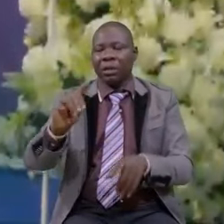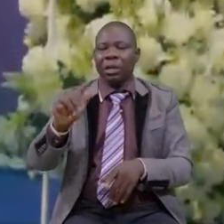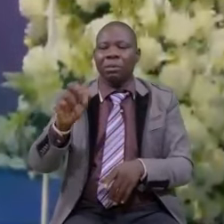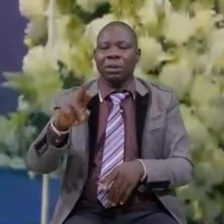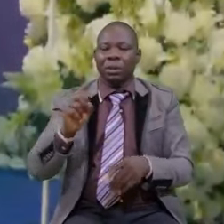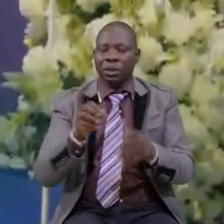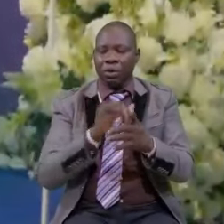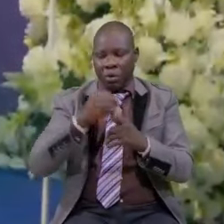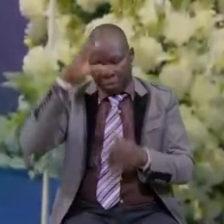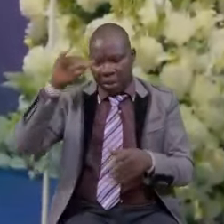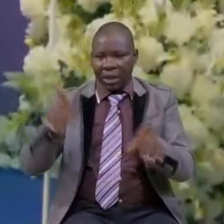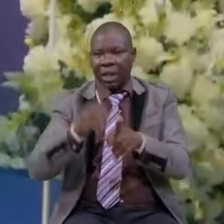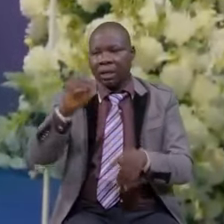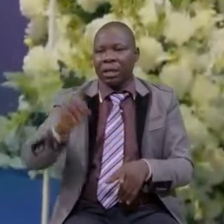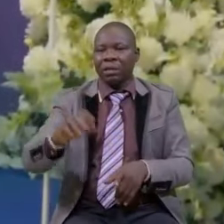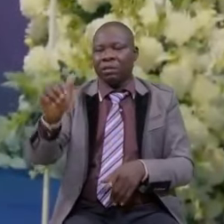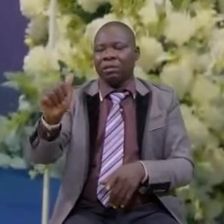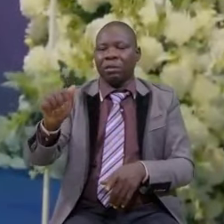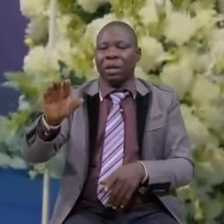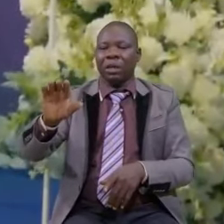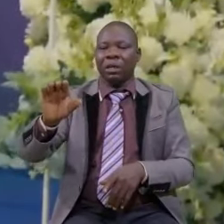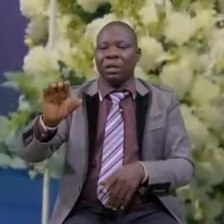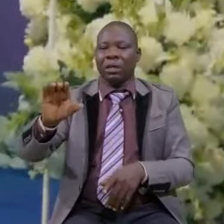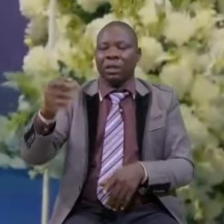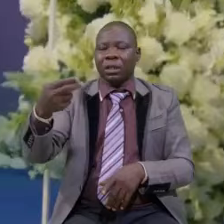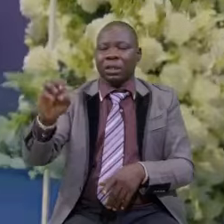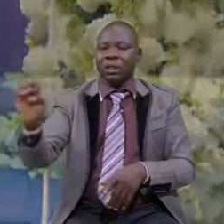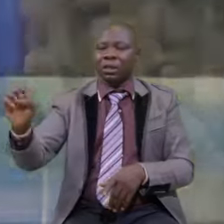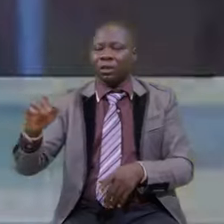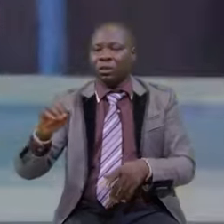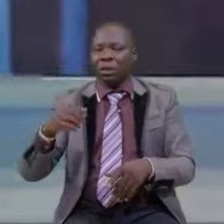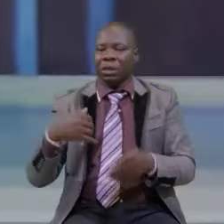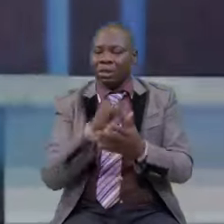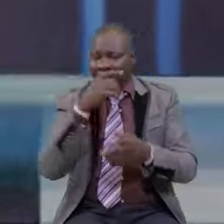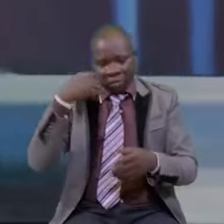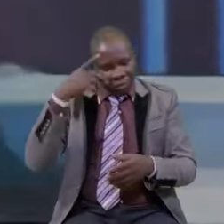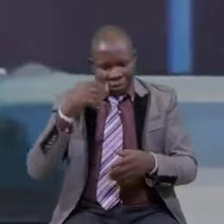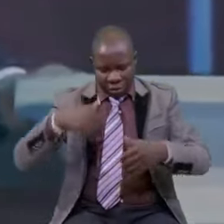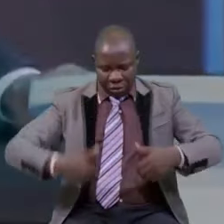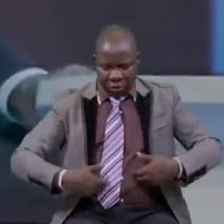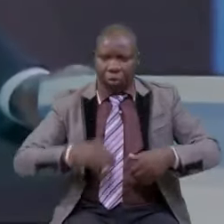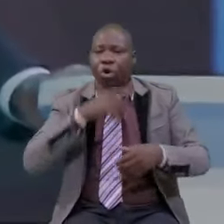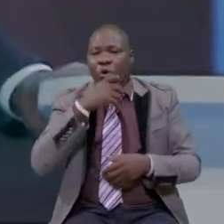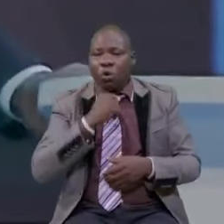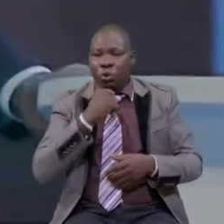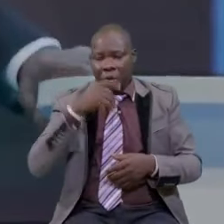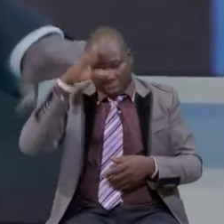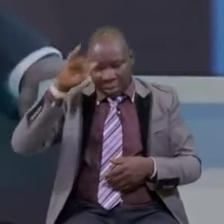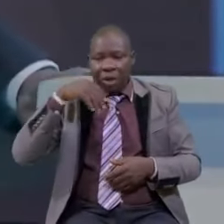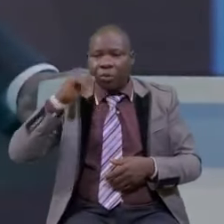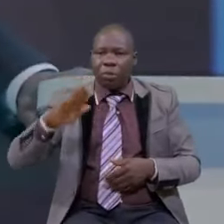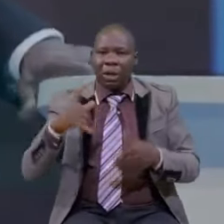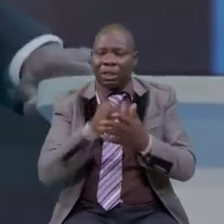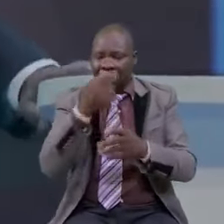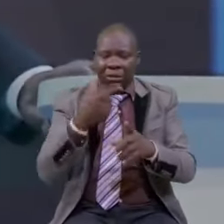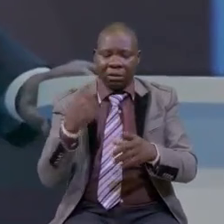for everyone. It's for the young. It's for the old. It's the spirit. It's the inner man. It's our heart that needs